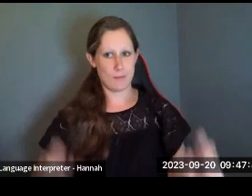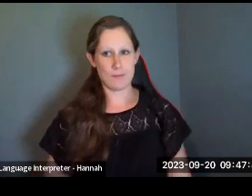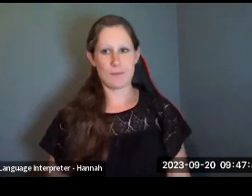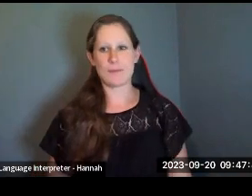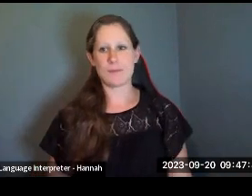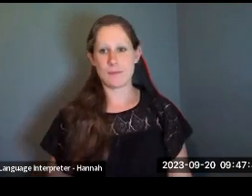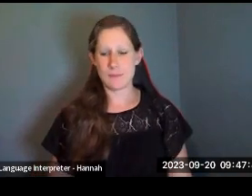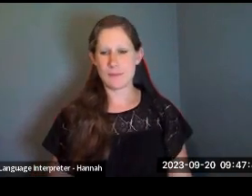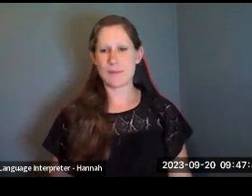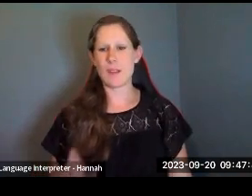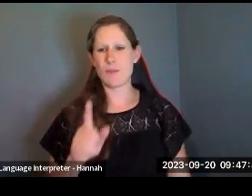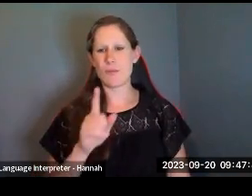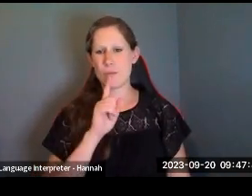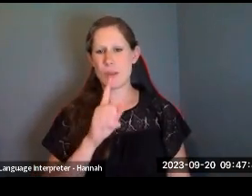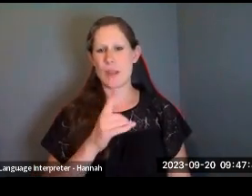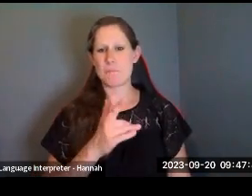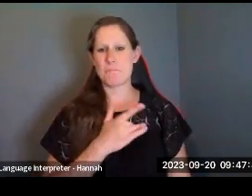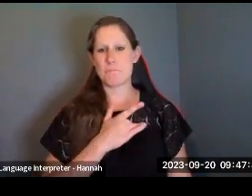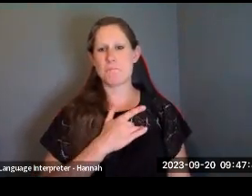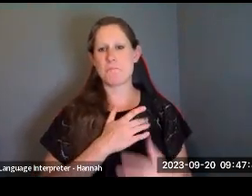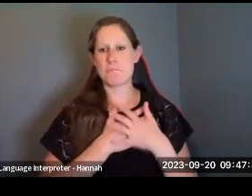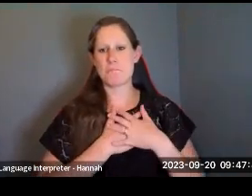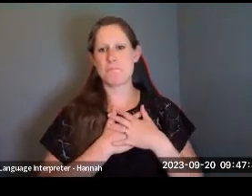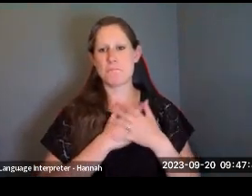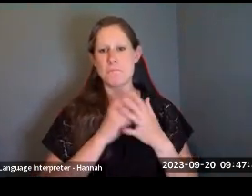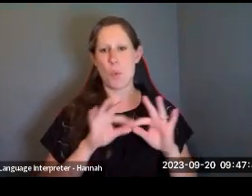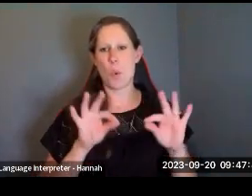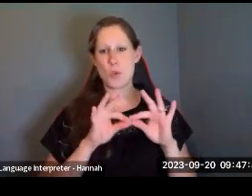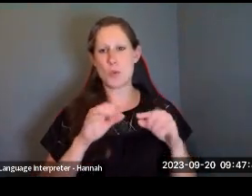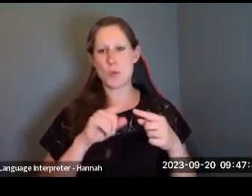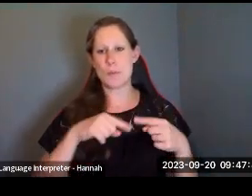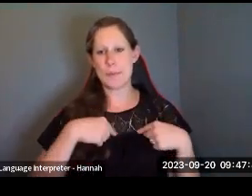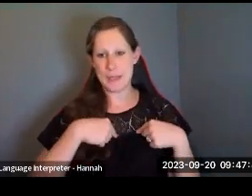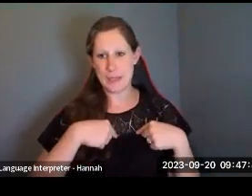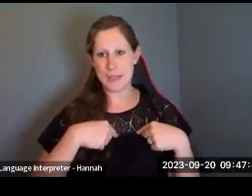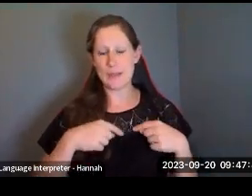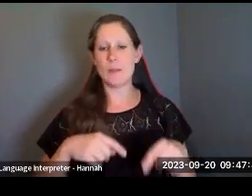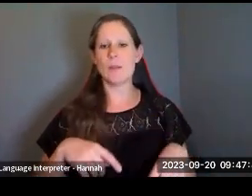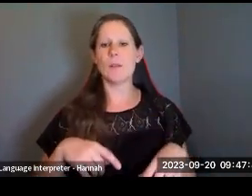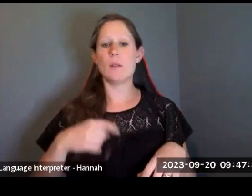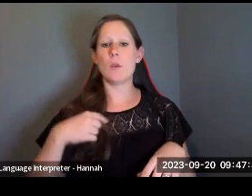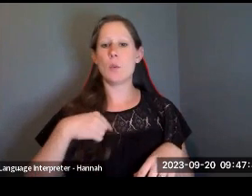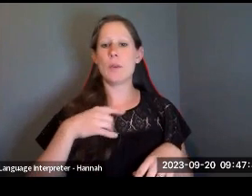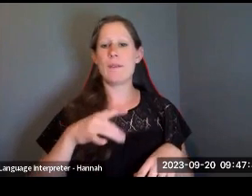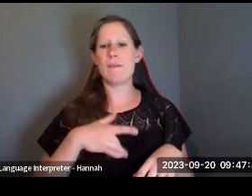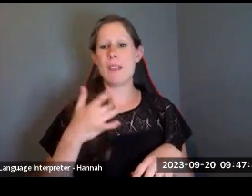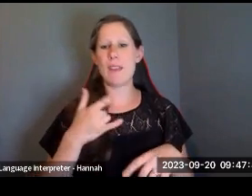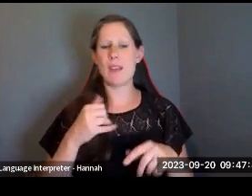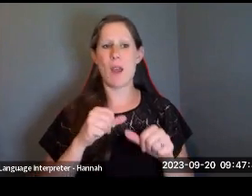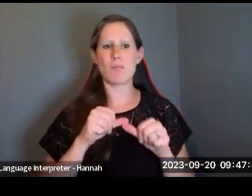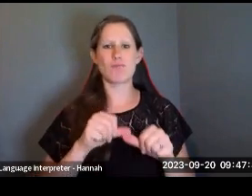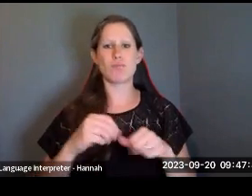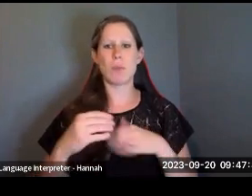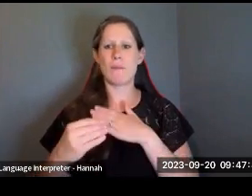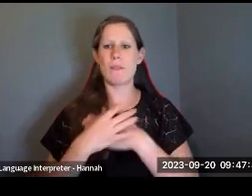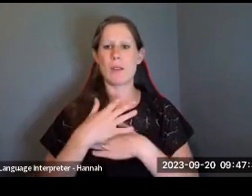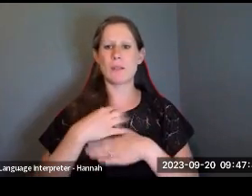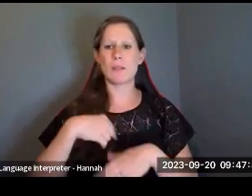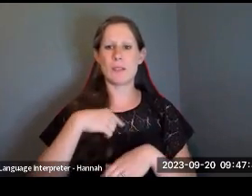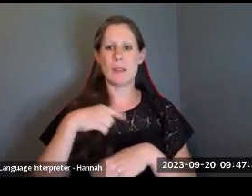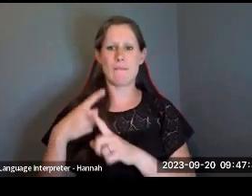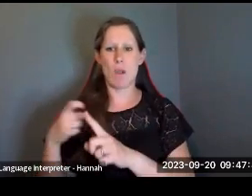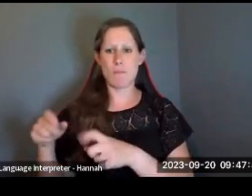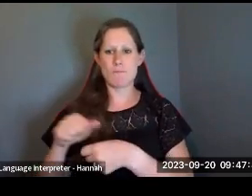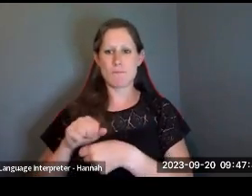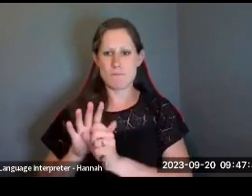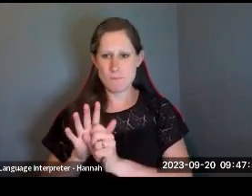that's very close to my heart. And as we feel these lingering effects from the pandemic that